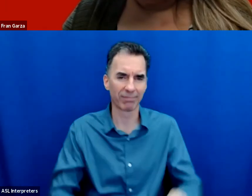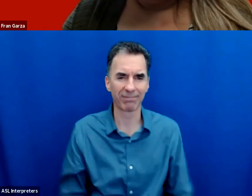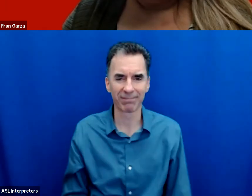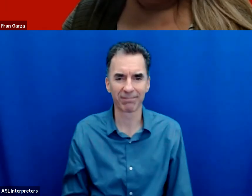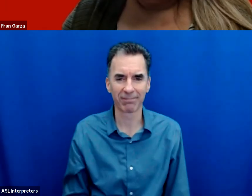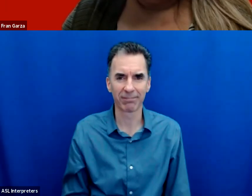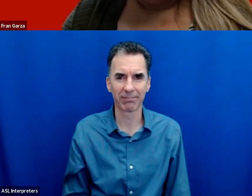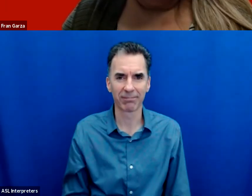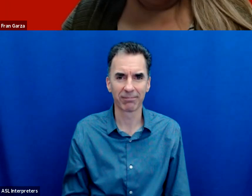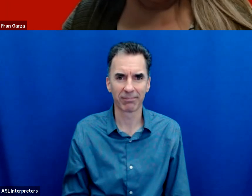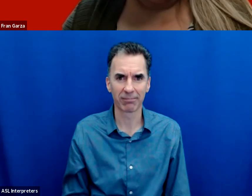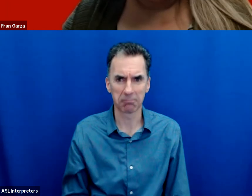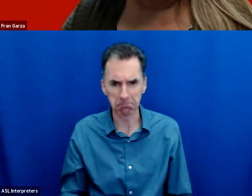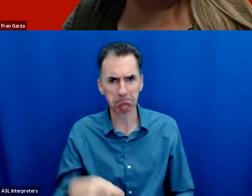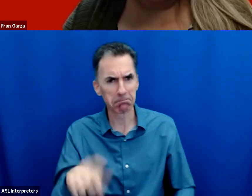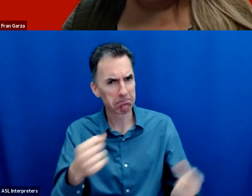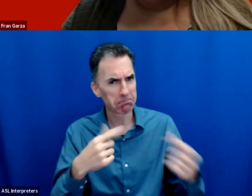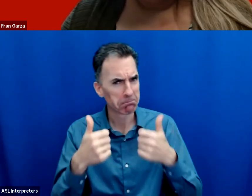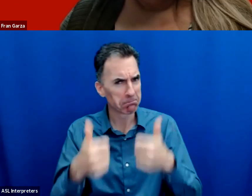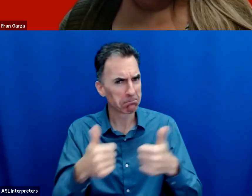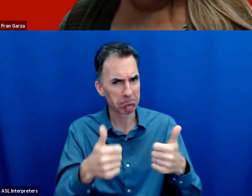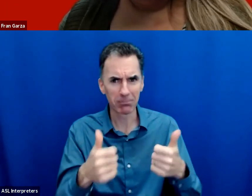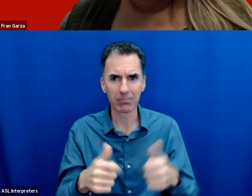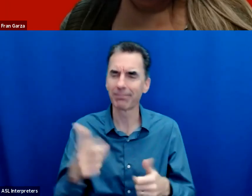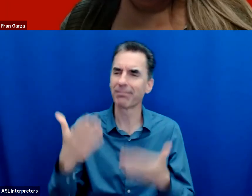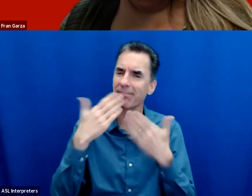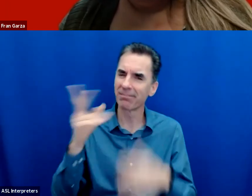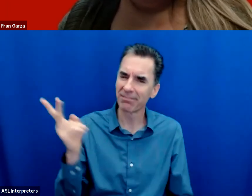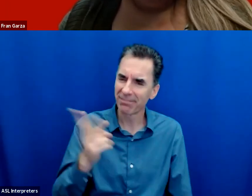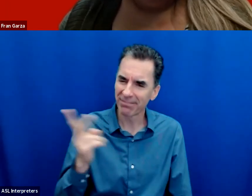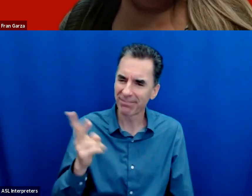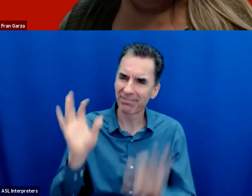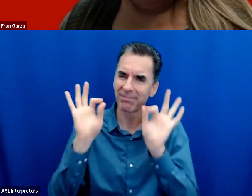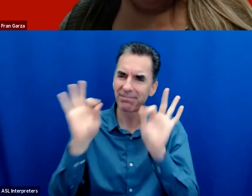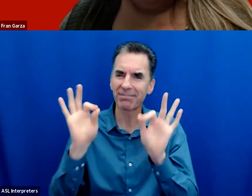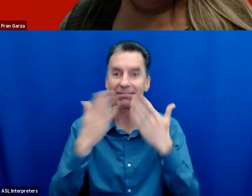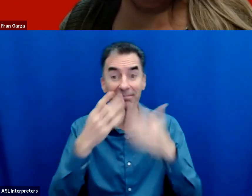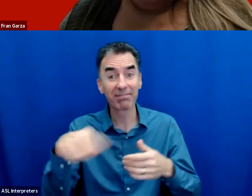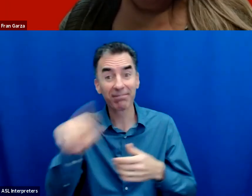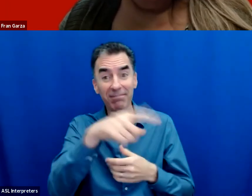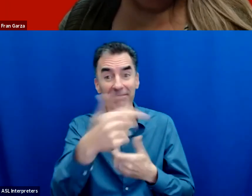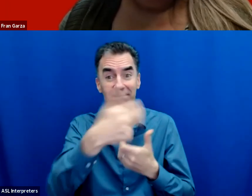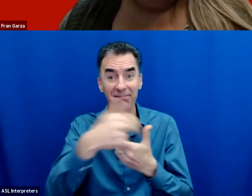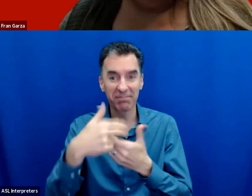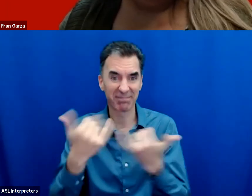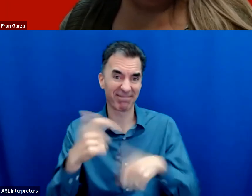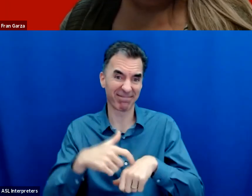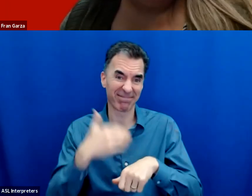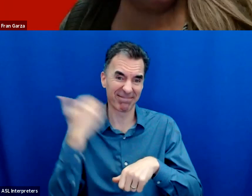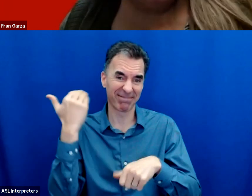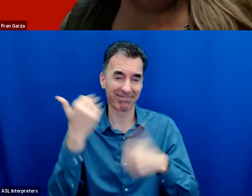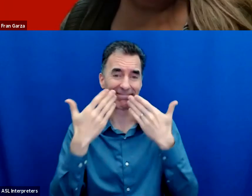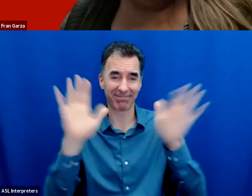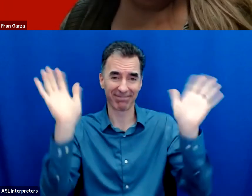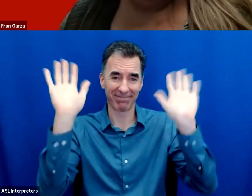You all Thank had great you, questions. Francis. Yeah, thank you, Francis and Raina. And thank you for everybody for joining us. We're at time. Thank